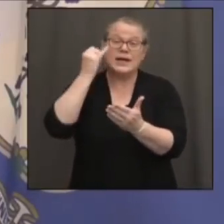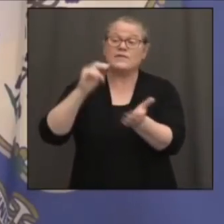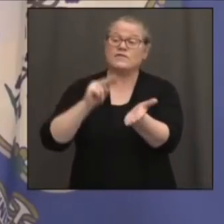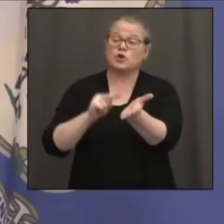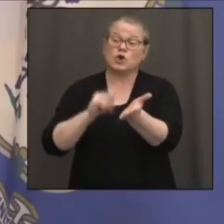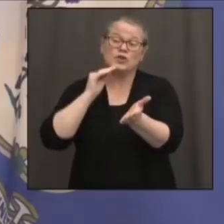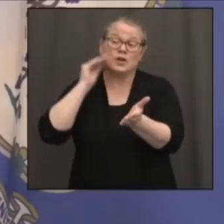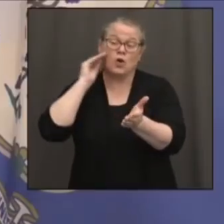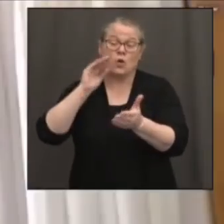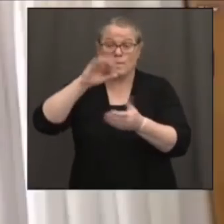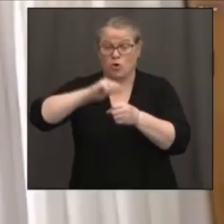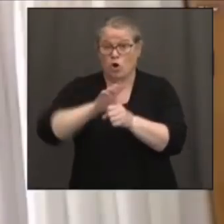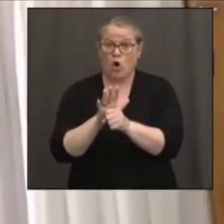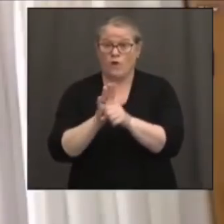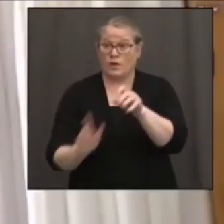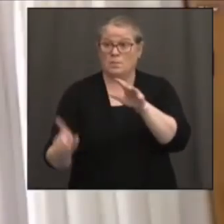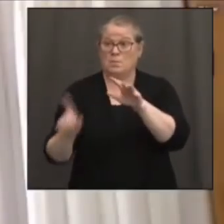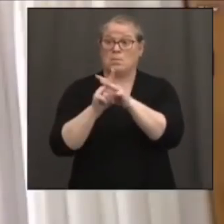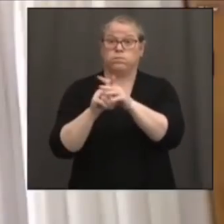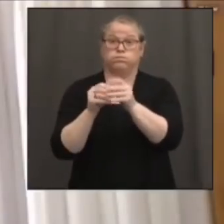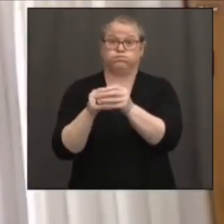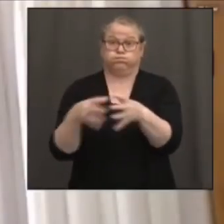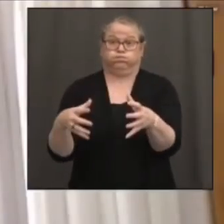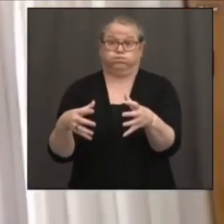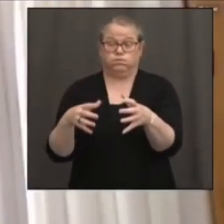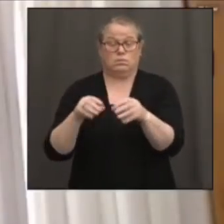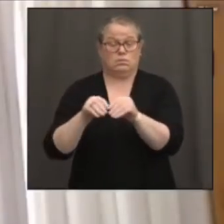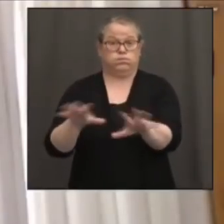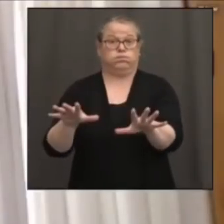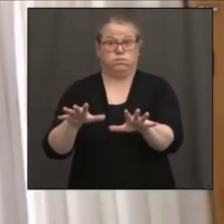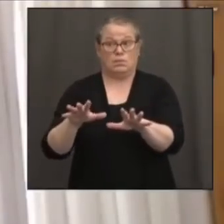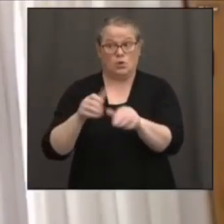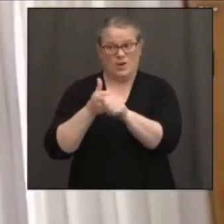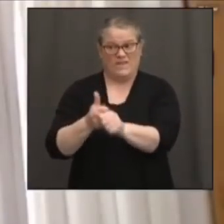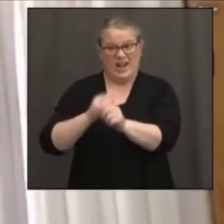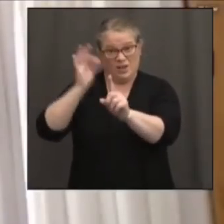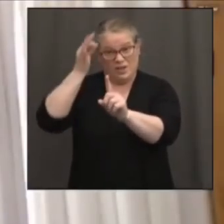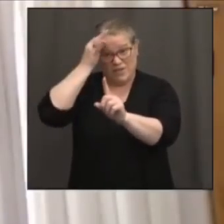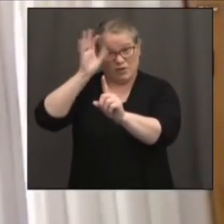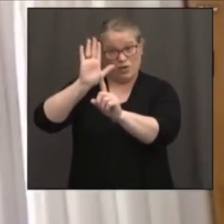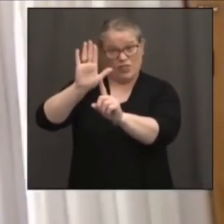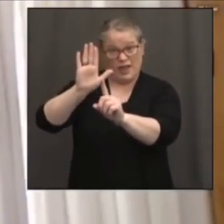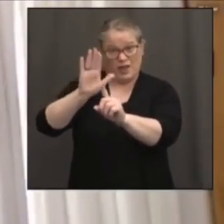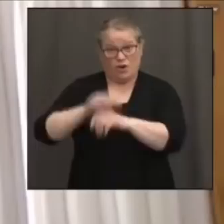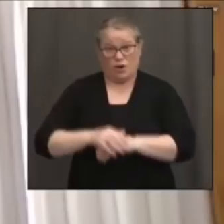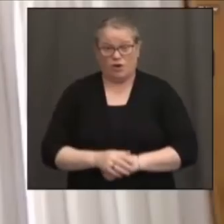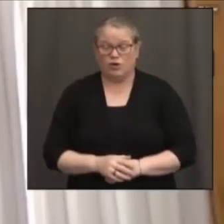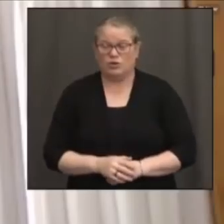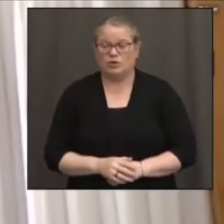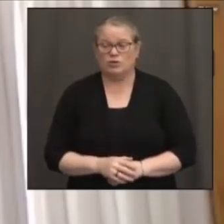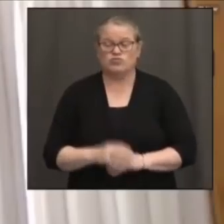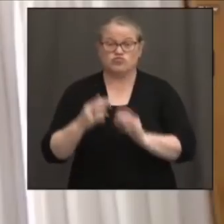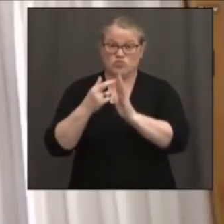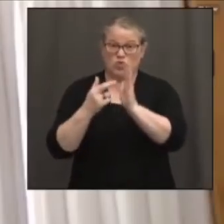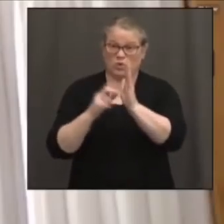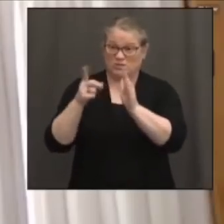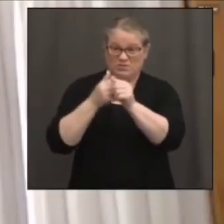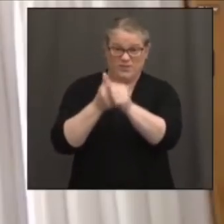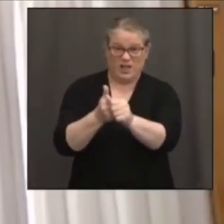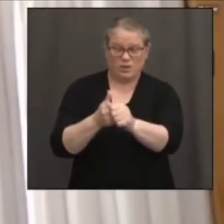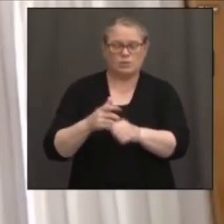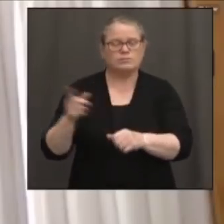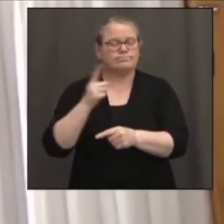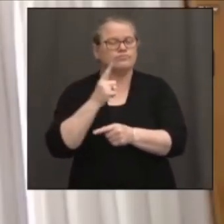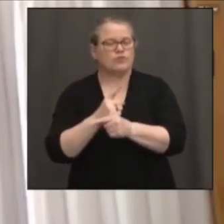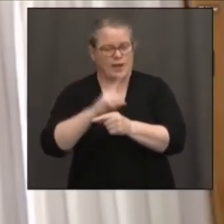Yeah, that's right, Governor. We are following guidance from the Federal Centers for Medicare and Medicaid, which regulates this